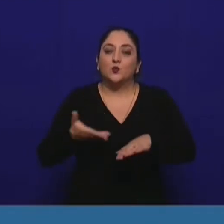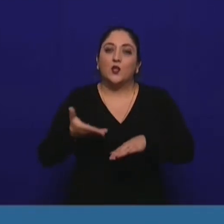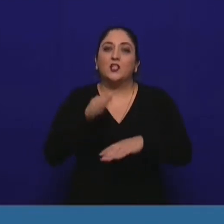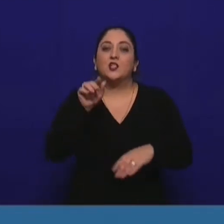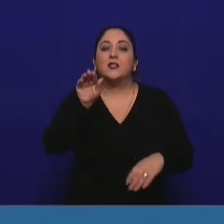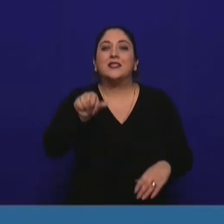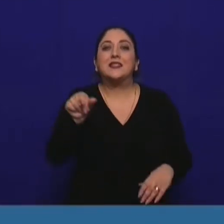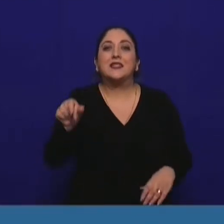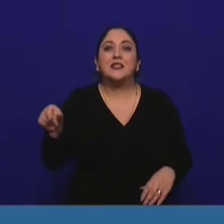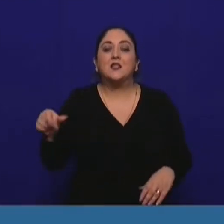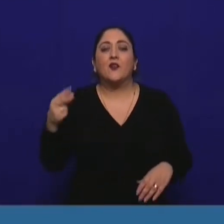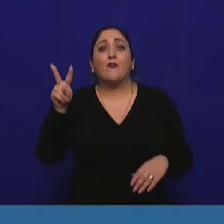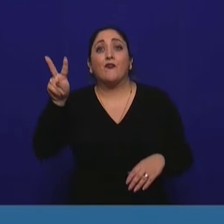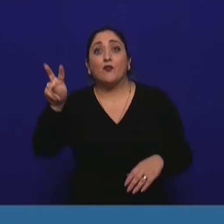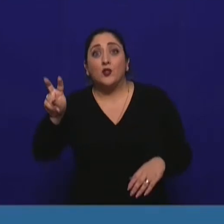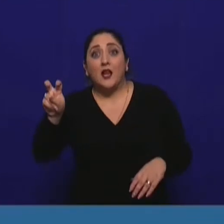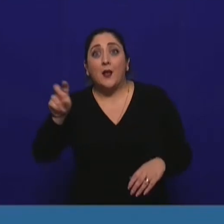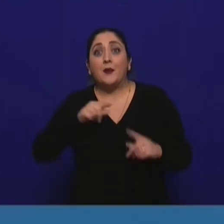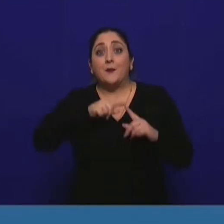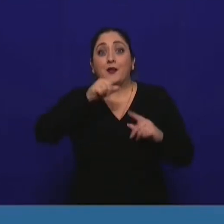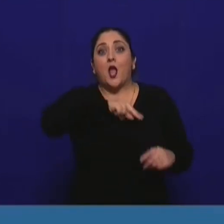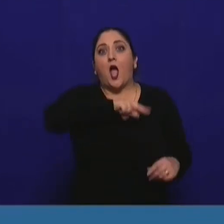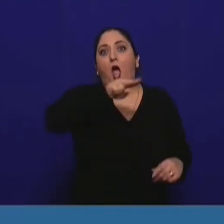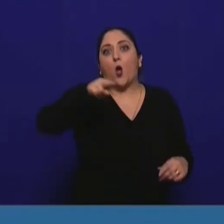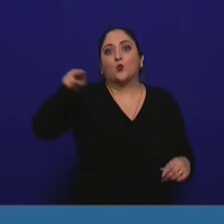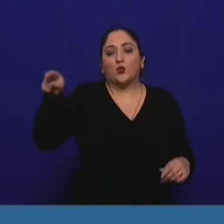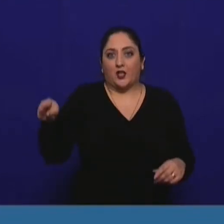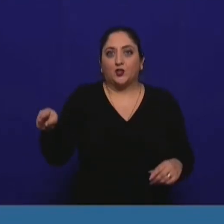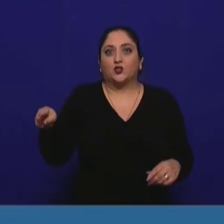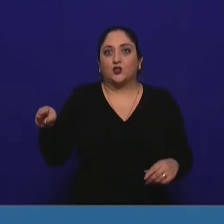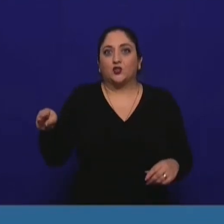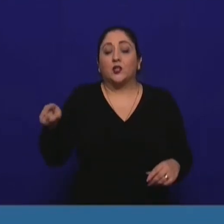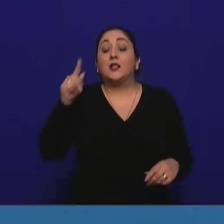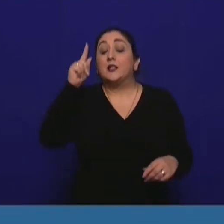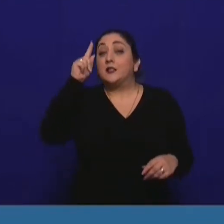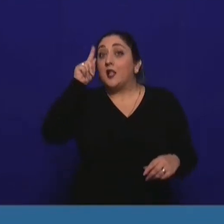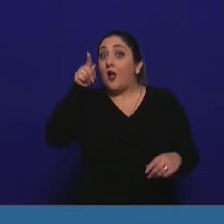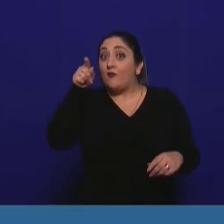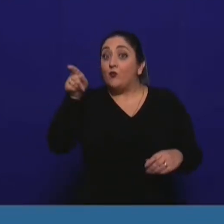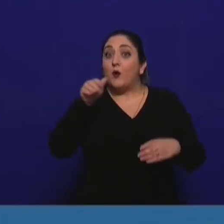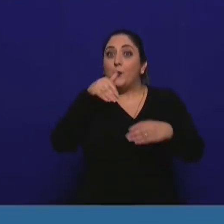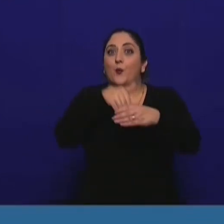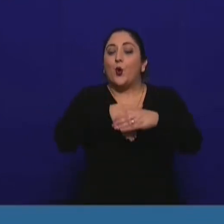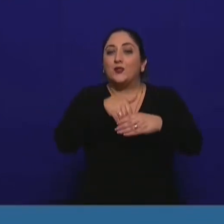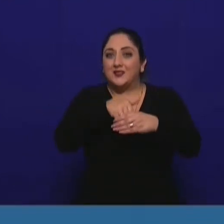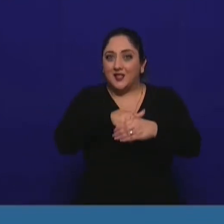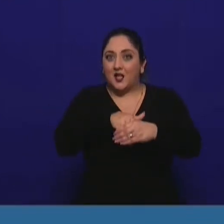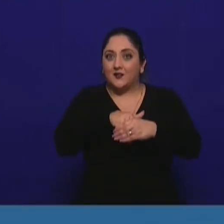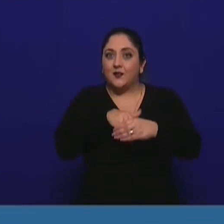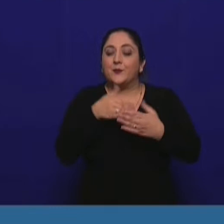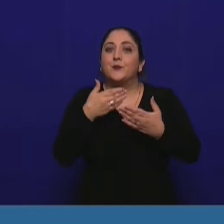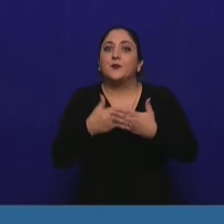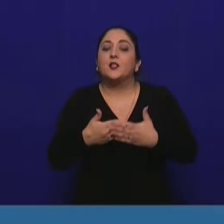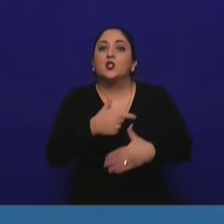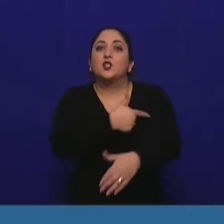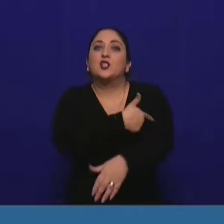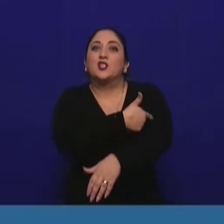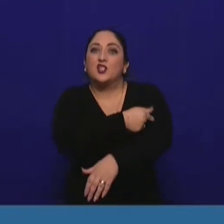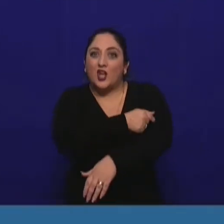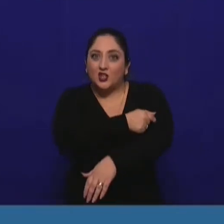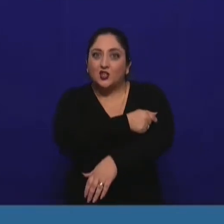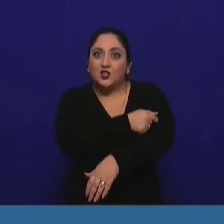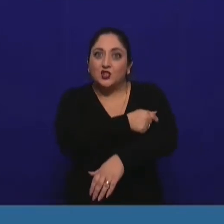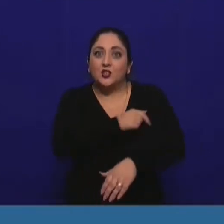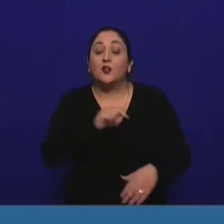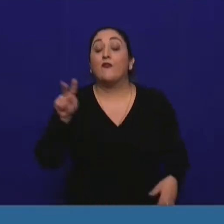huma vulnerabbli li huma minn għawdex u nappella l dawk li rċivew littra għal biex ikun jistgħu jieħdu t-tilqima